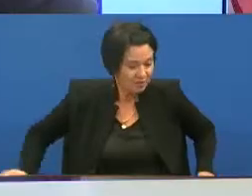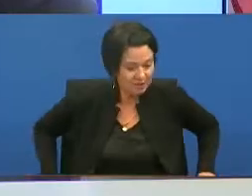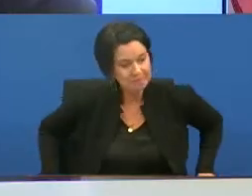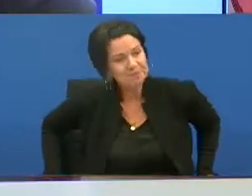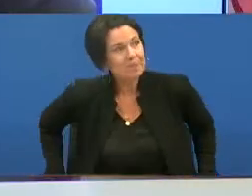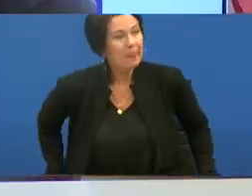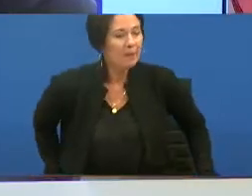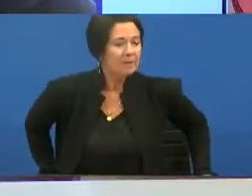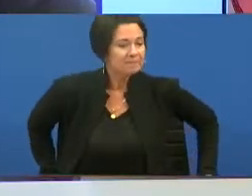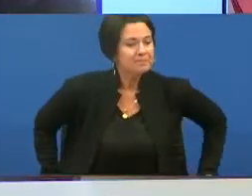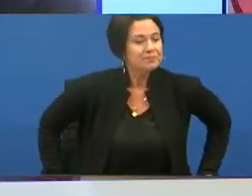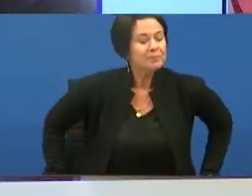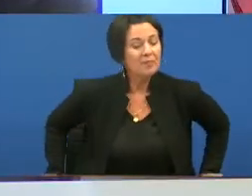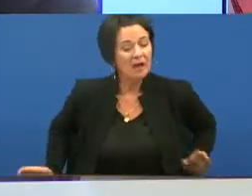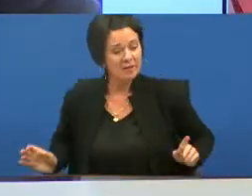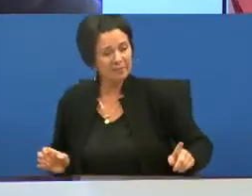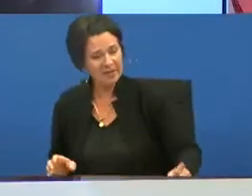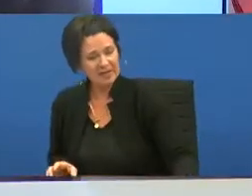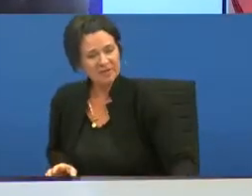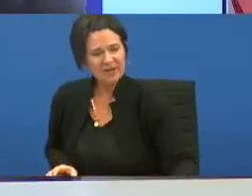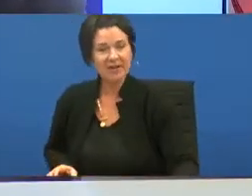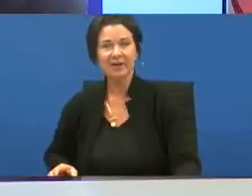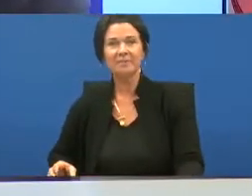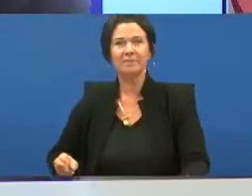have a few questions?